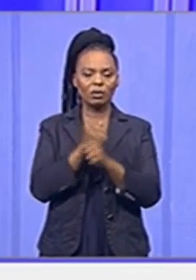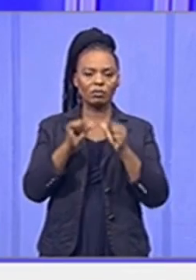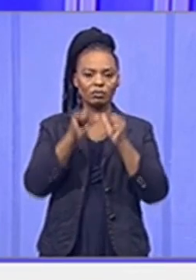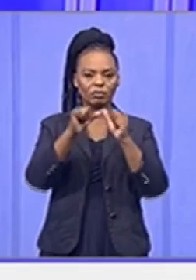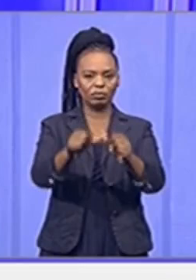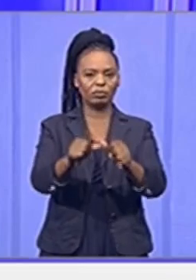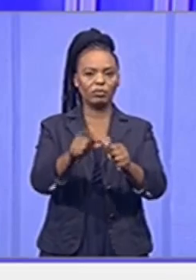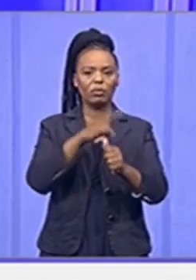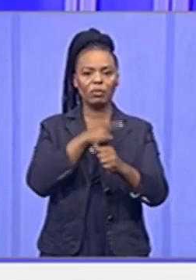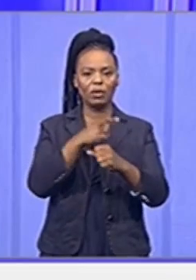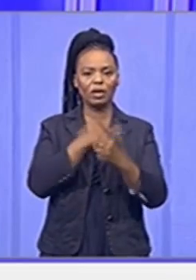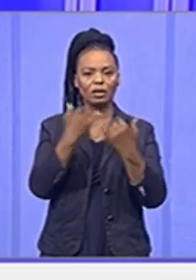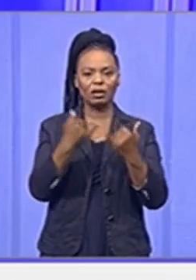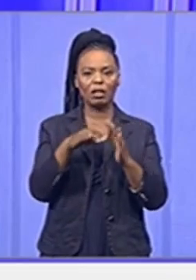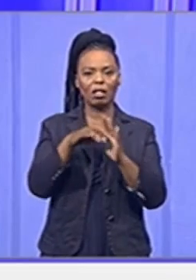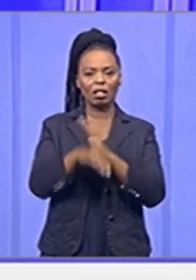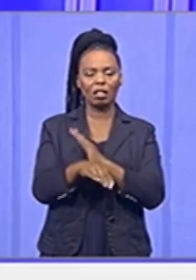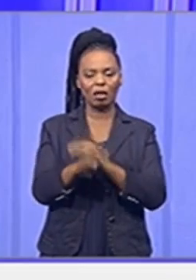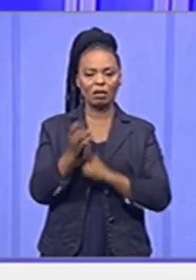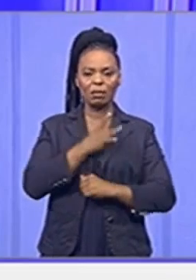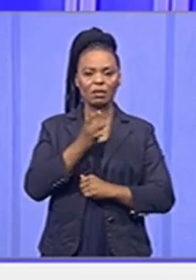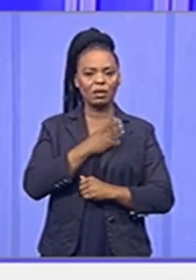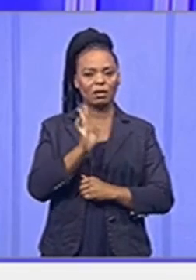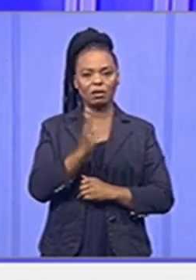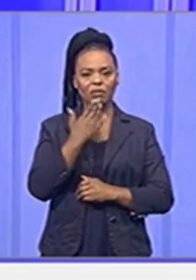bona hore ba se ke ba etsetswa ditshoso.